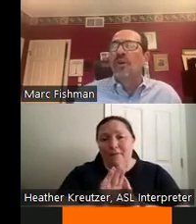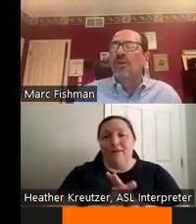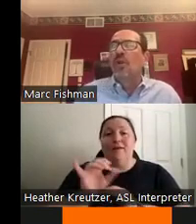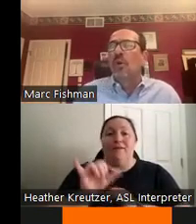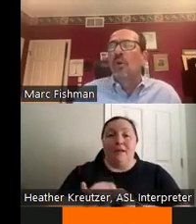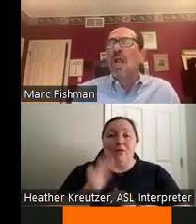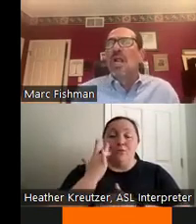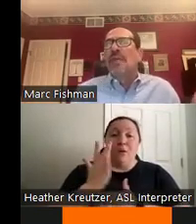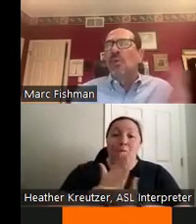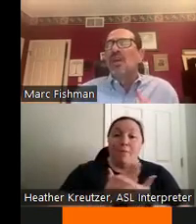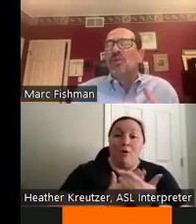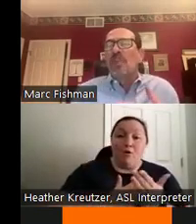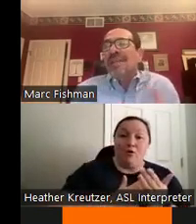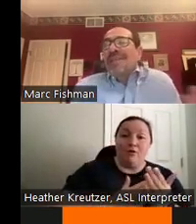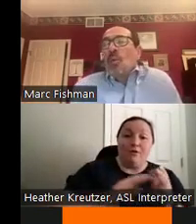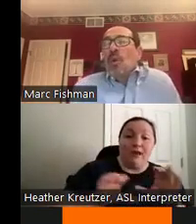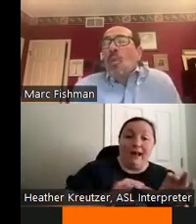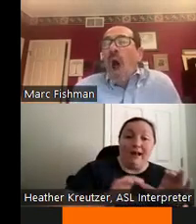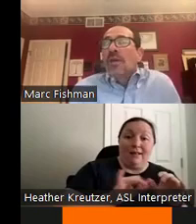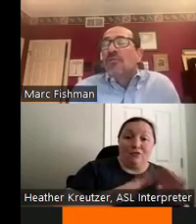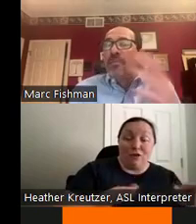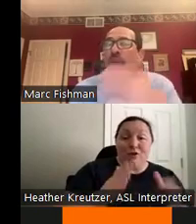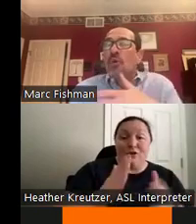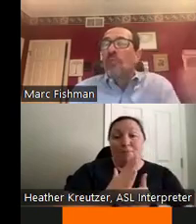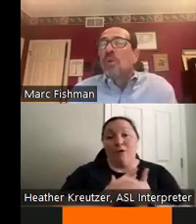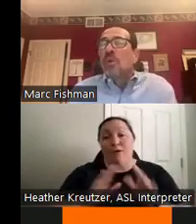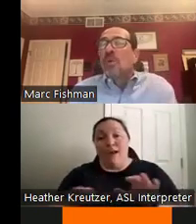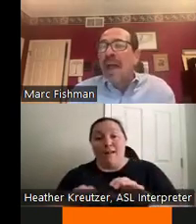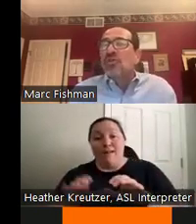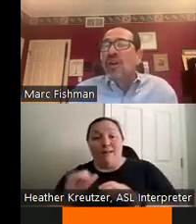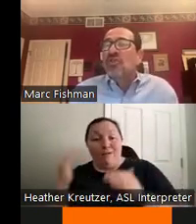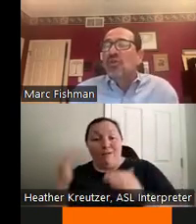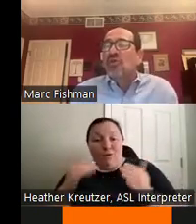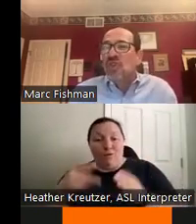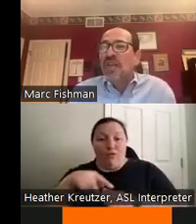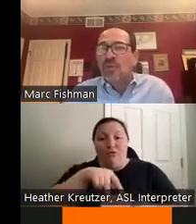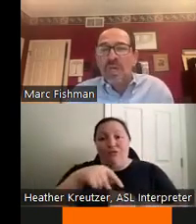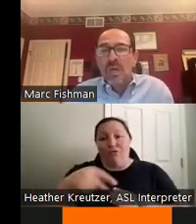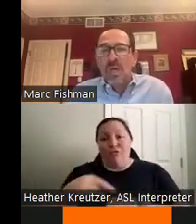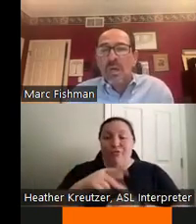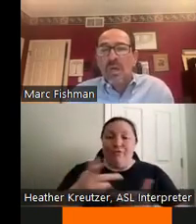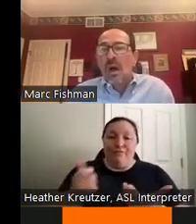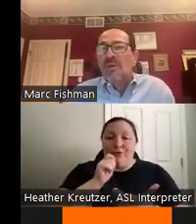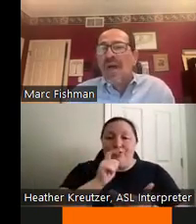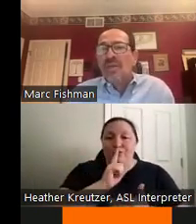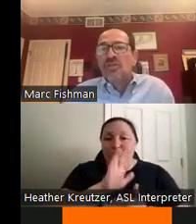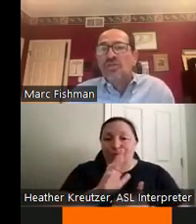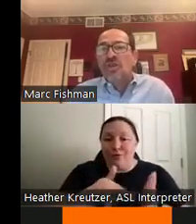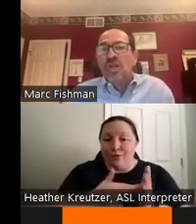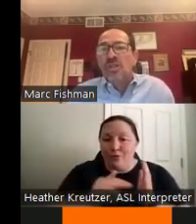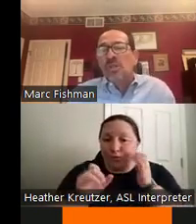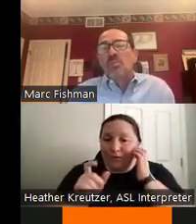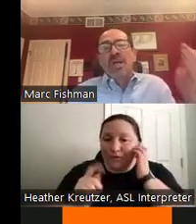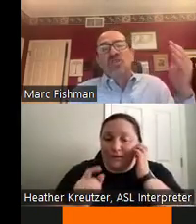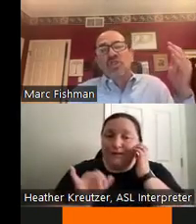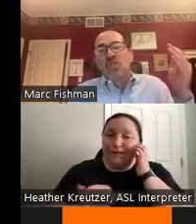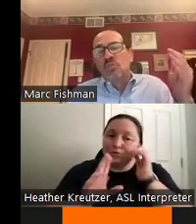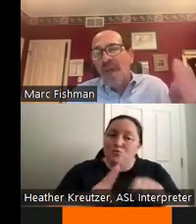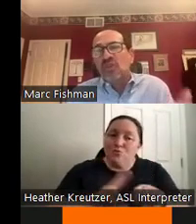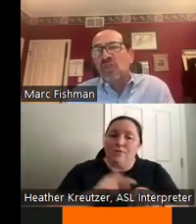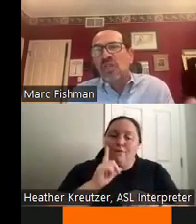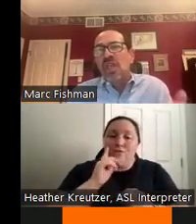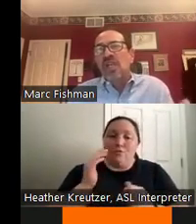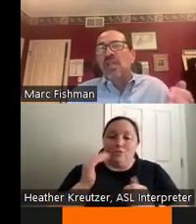1 foot in adulthood that we expect and that we want from the normal maturational trajectory of adolescents and young adults. But